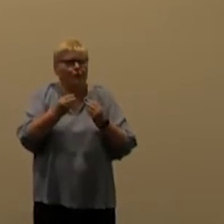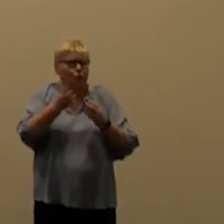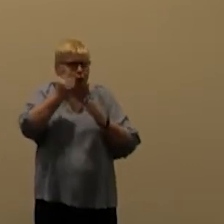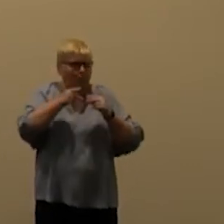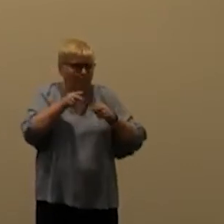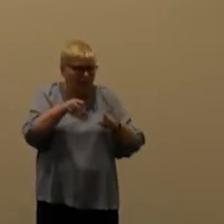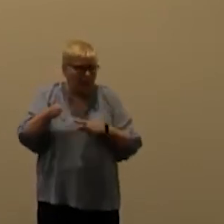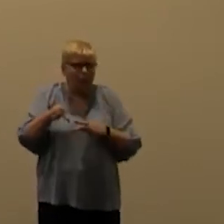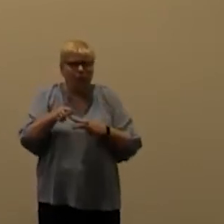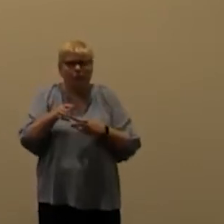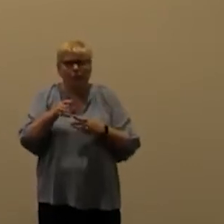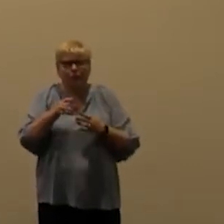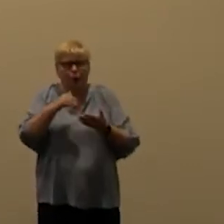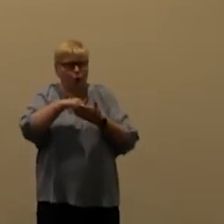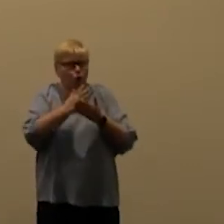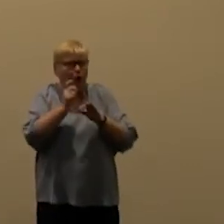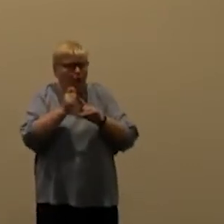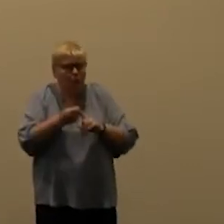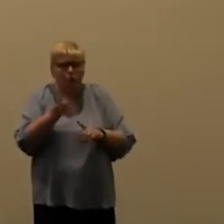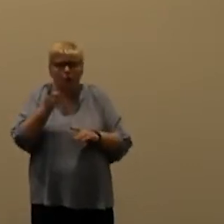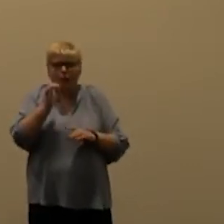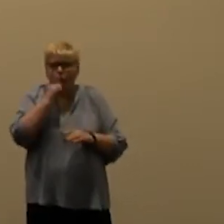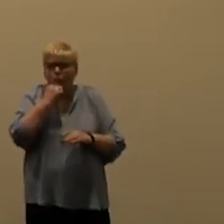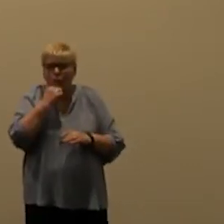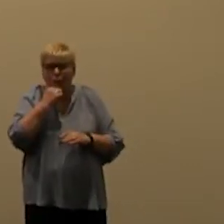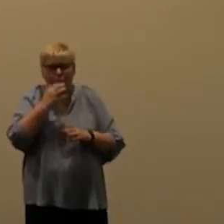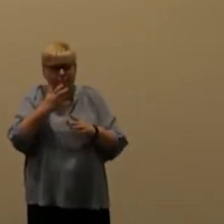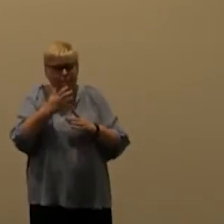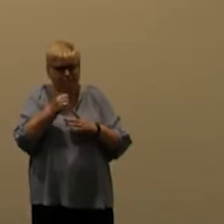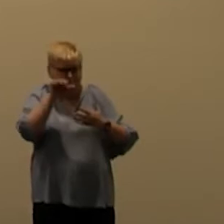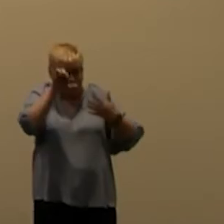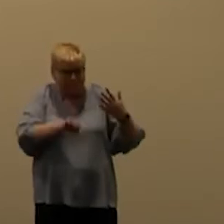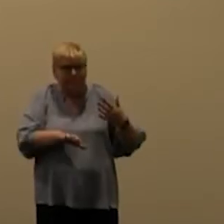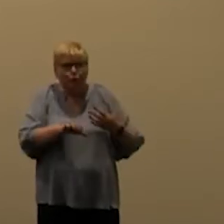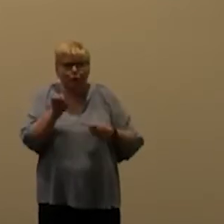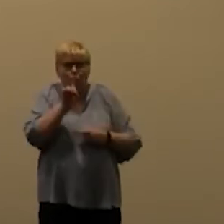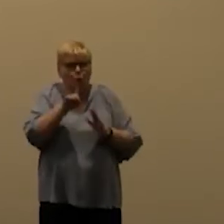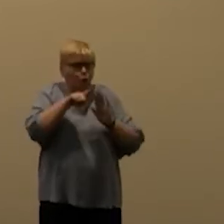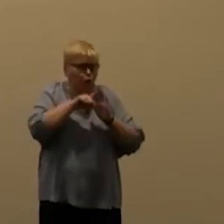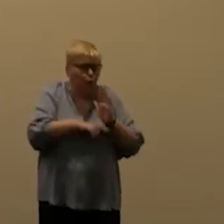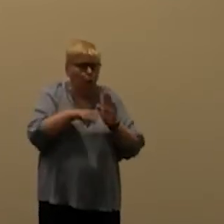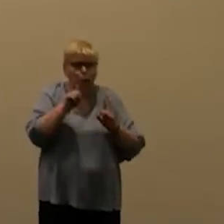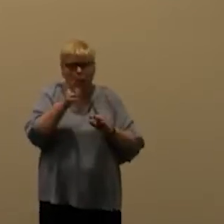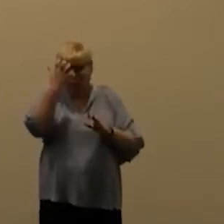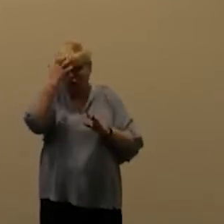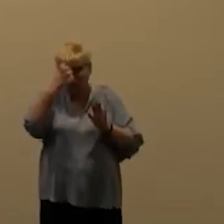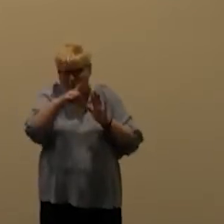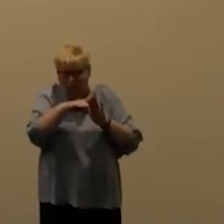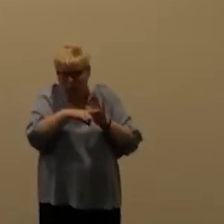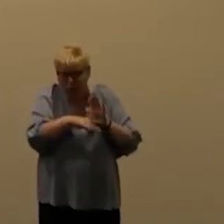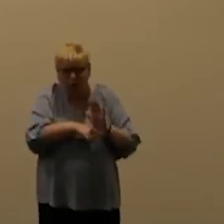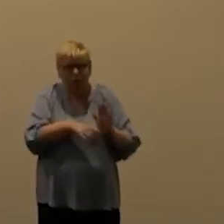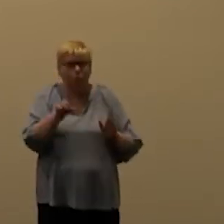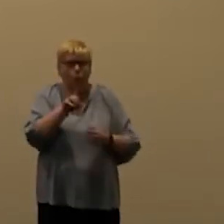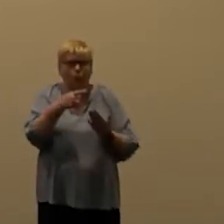got SharePoint that will take you and list out what the rules are, what the regulations are, what the